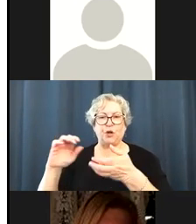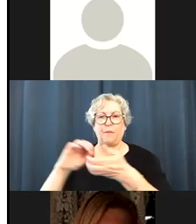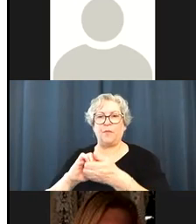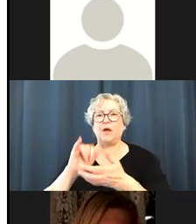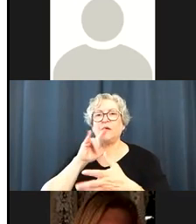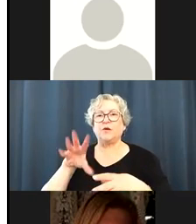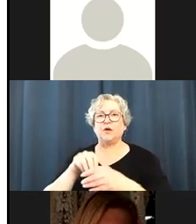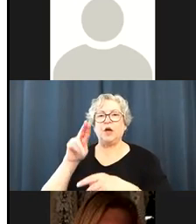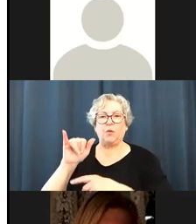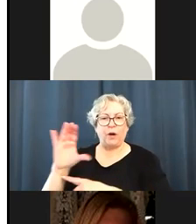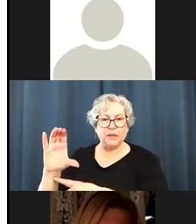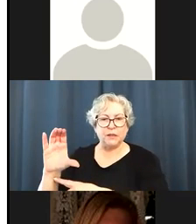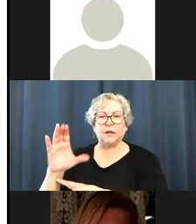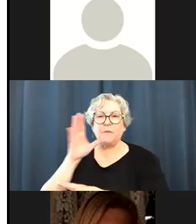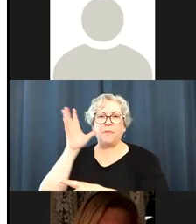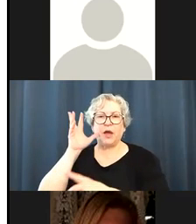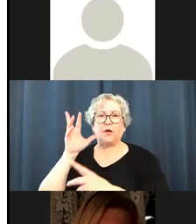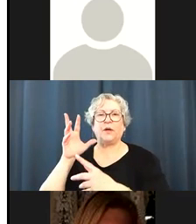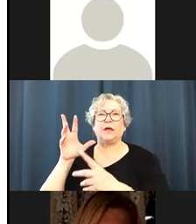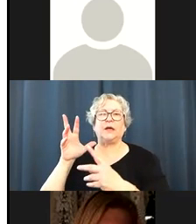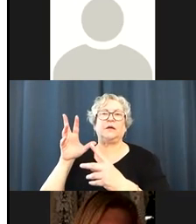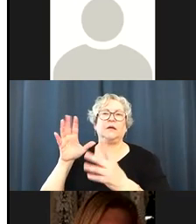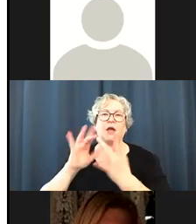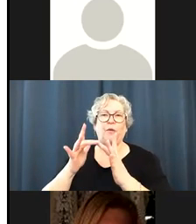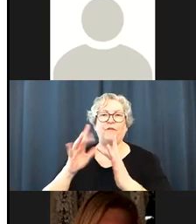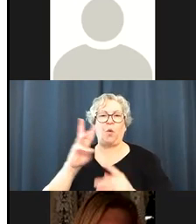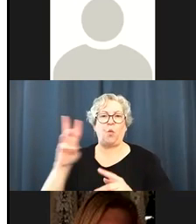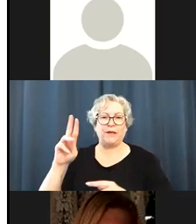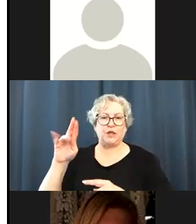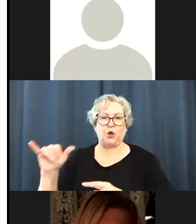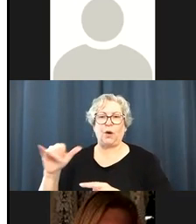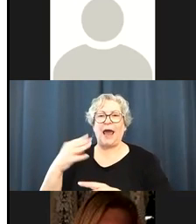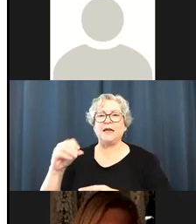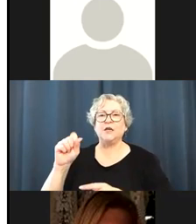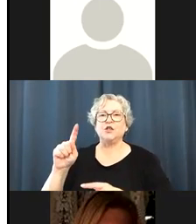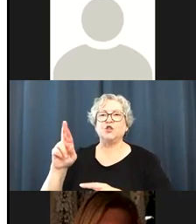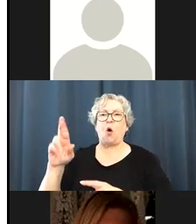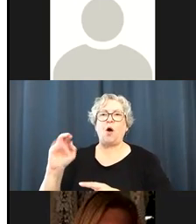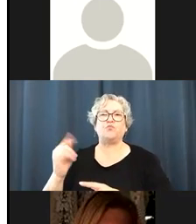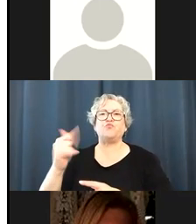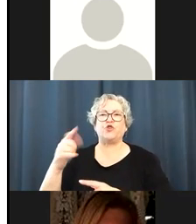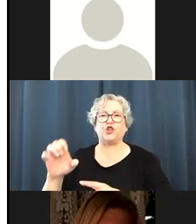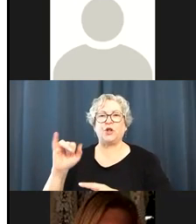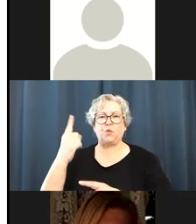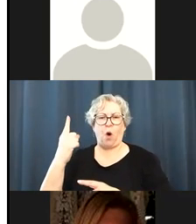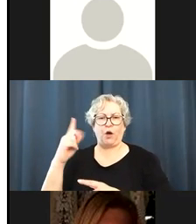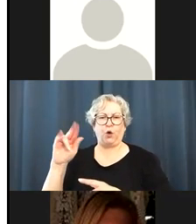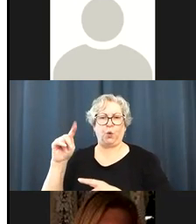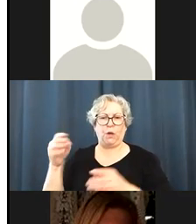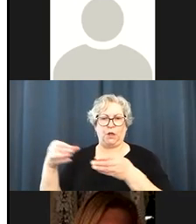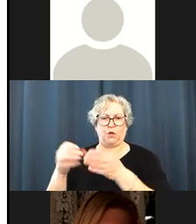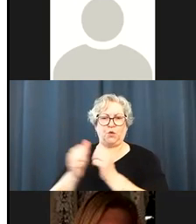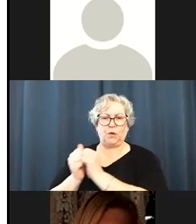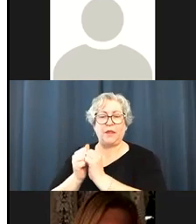include NYC, Parent Network of Western New York, and Starbridge. And so we work together as one unit, but for